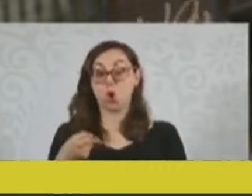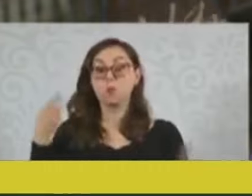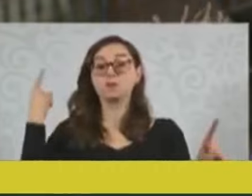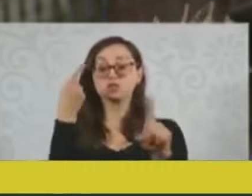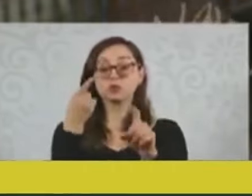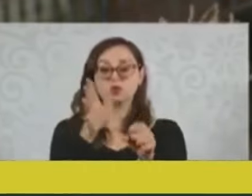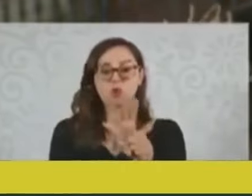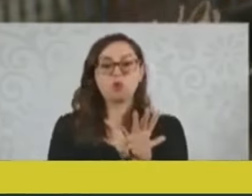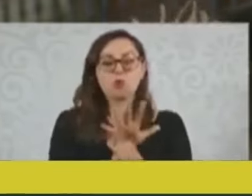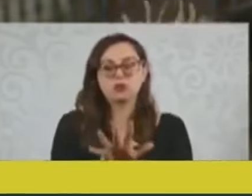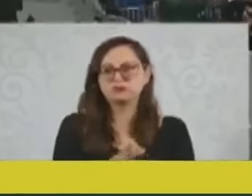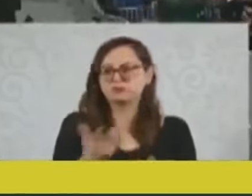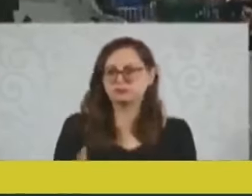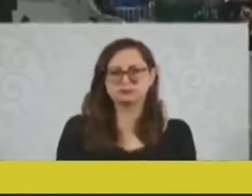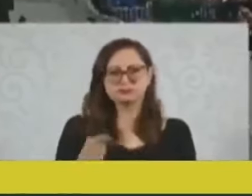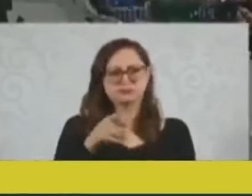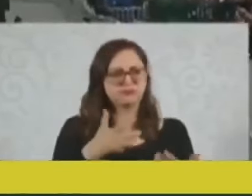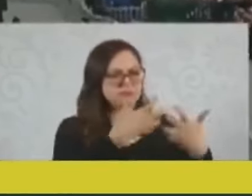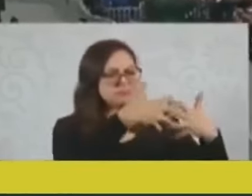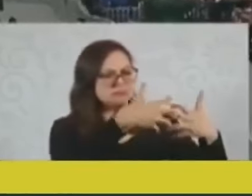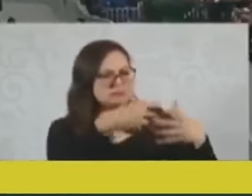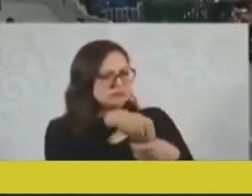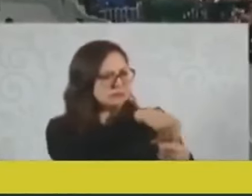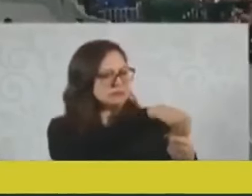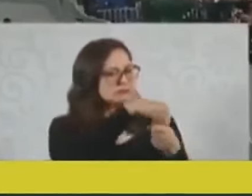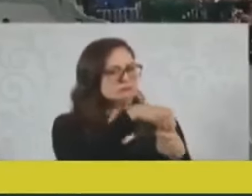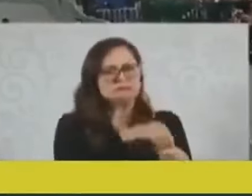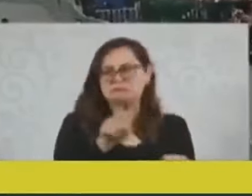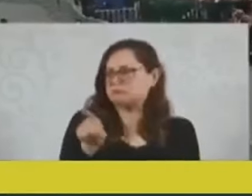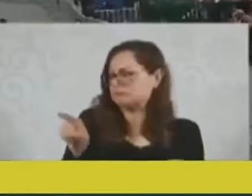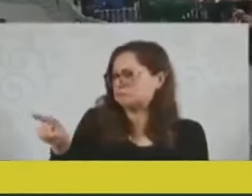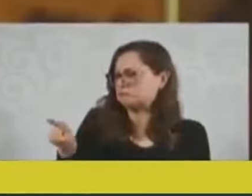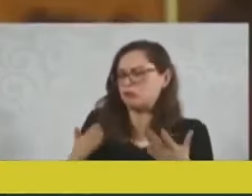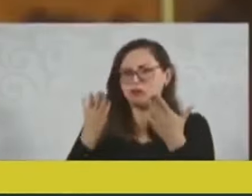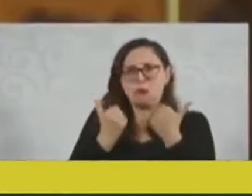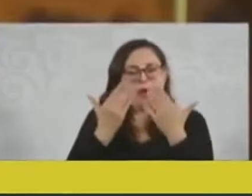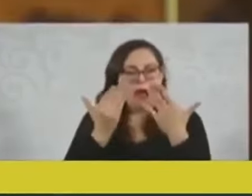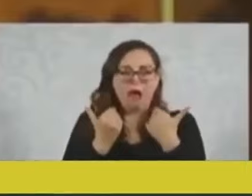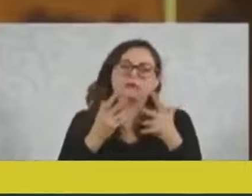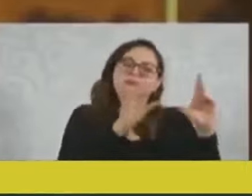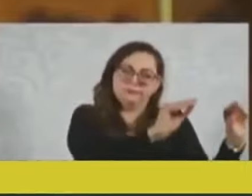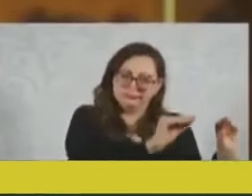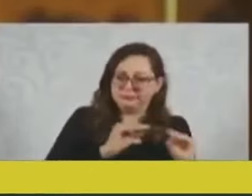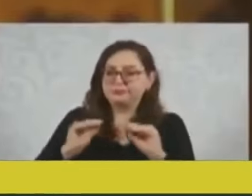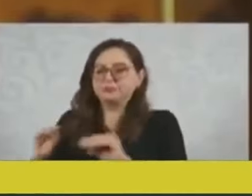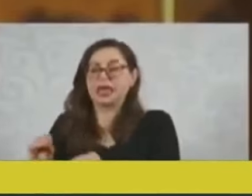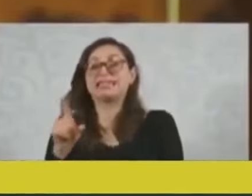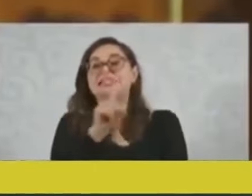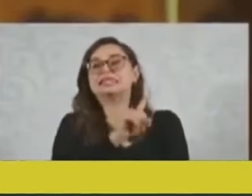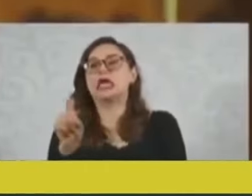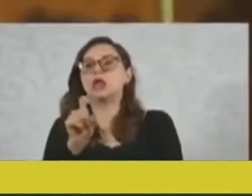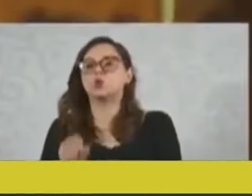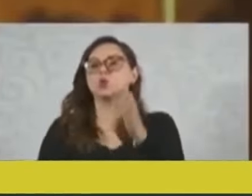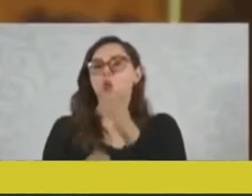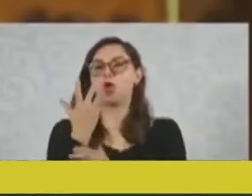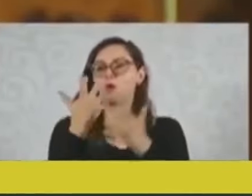to create new well-being sites and 100 industrial parks in the whole